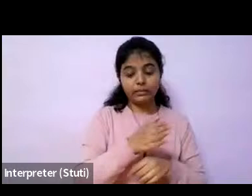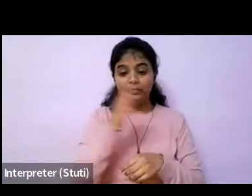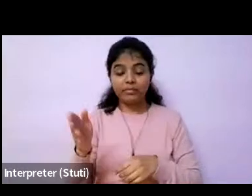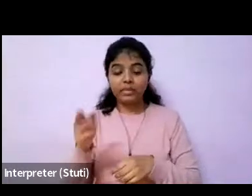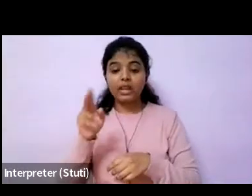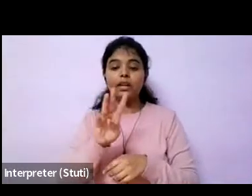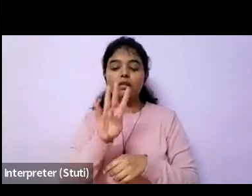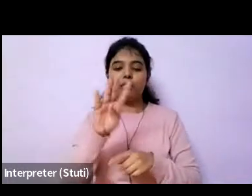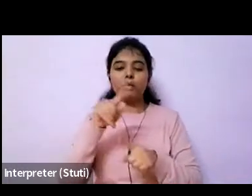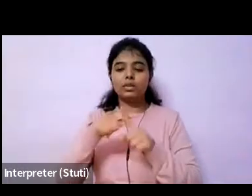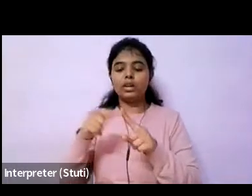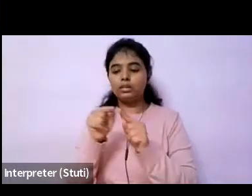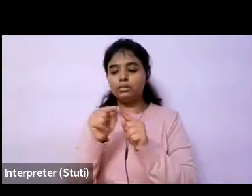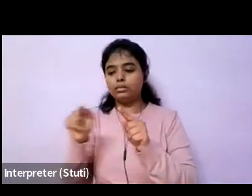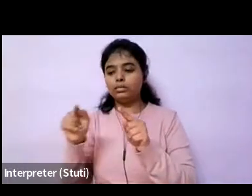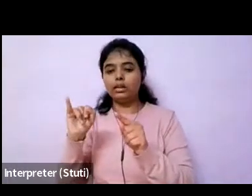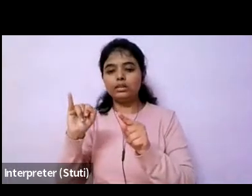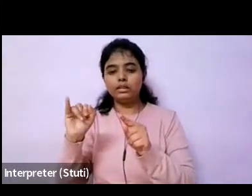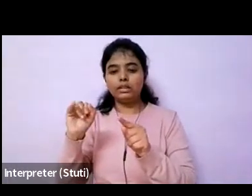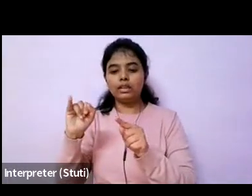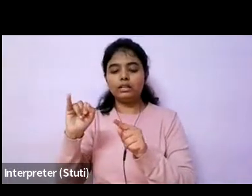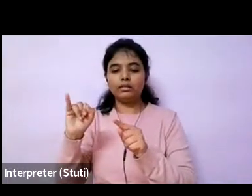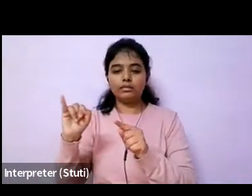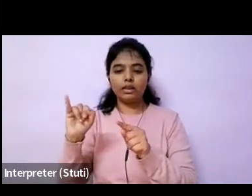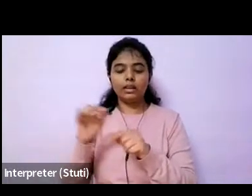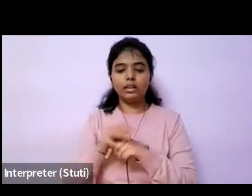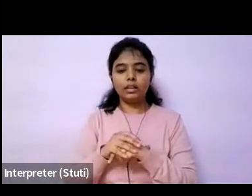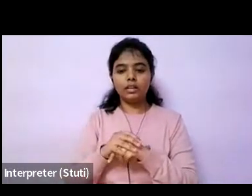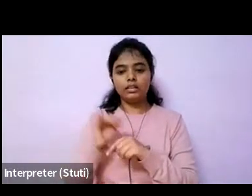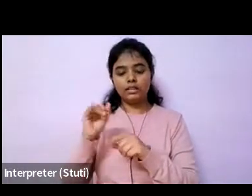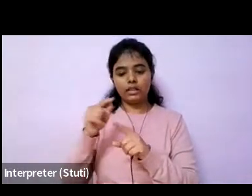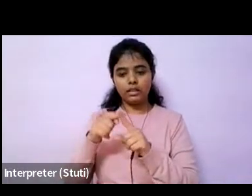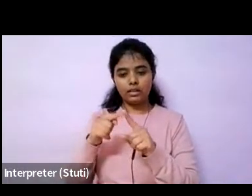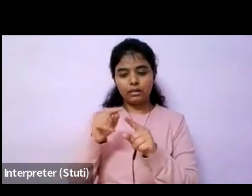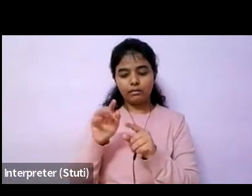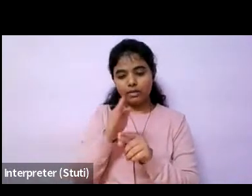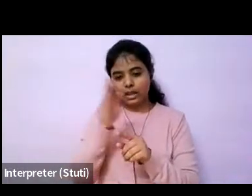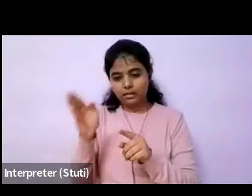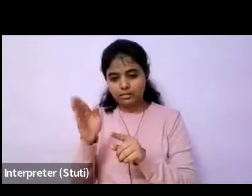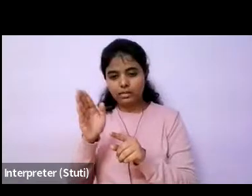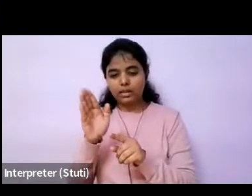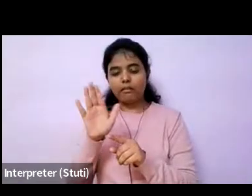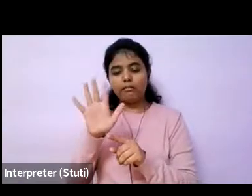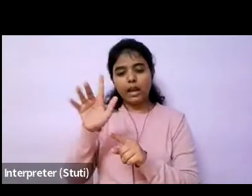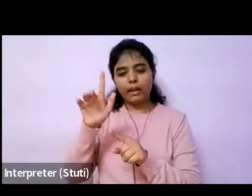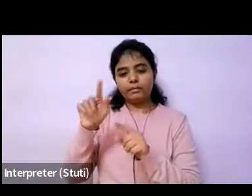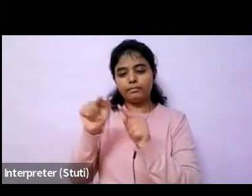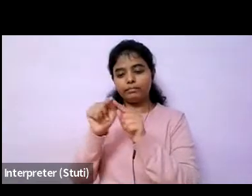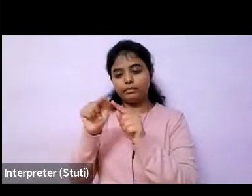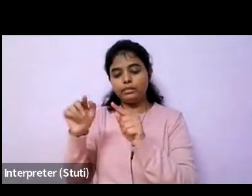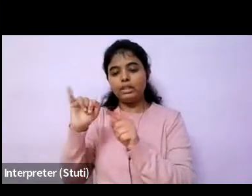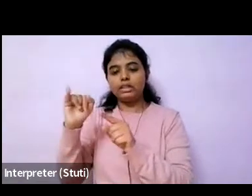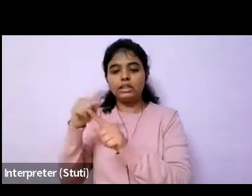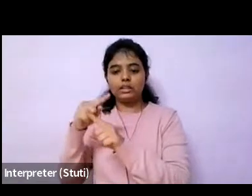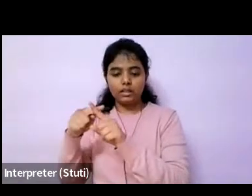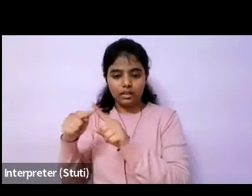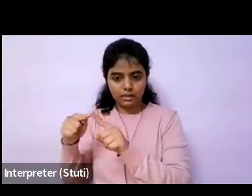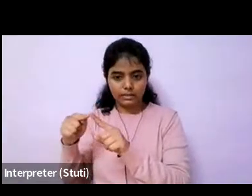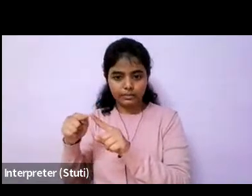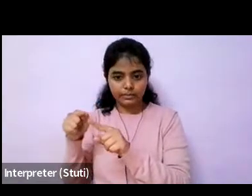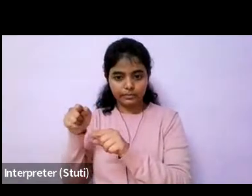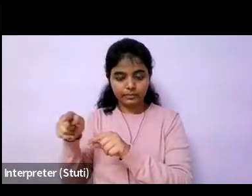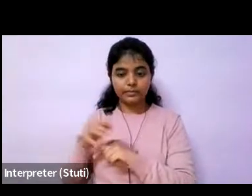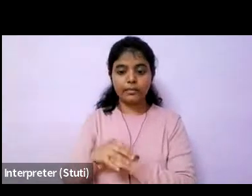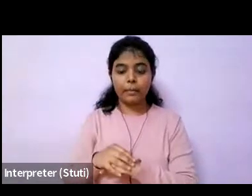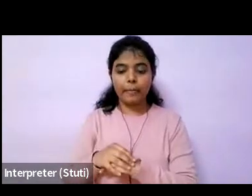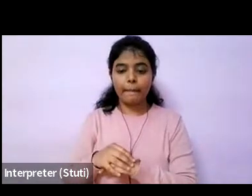Hemachandran Kara. In the second half, which is from 5 p.m. to 6:30 p.m., we have the first plenary. This will